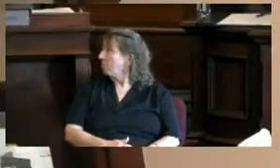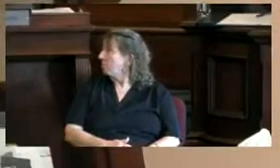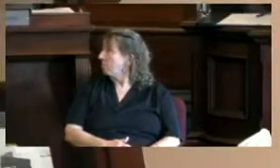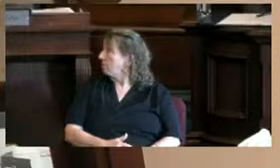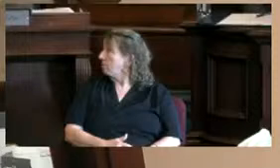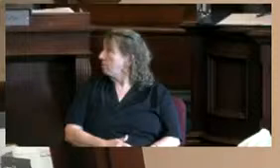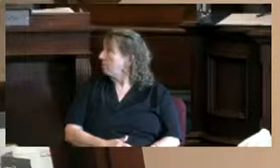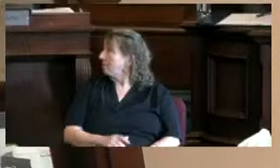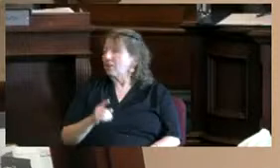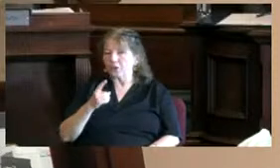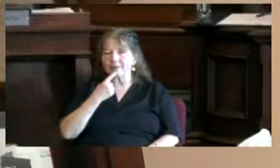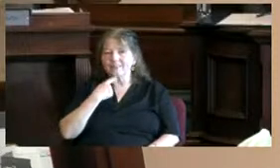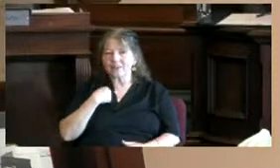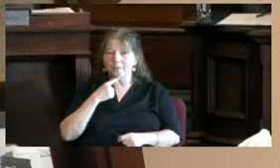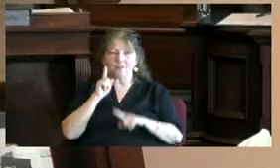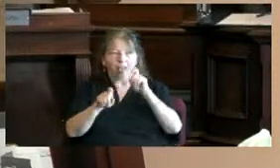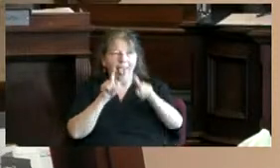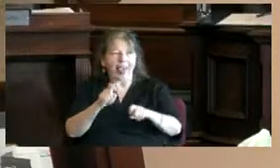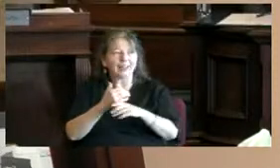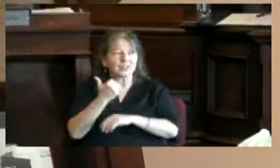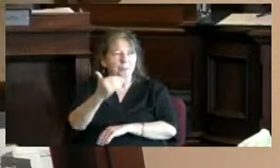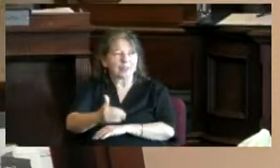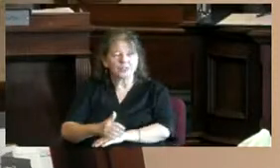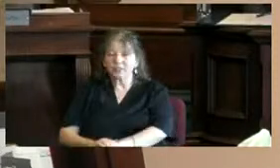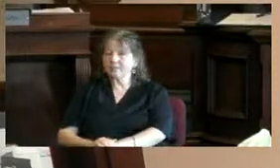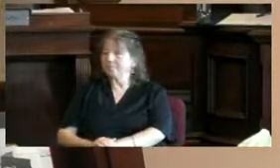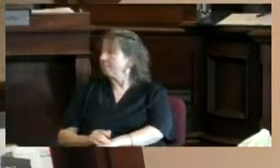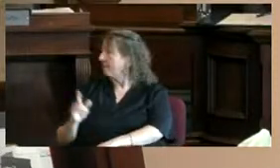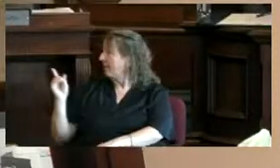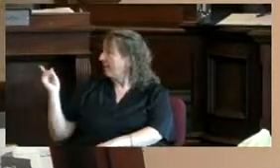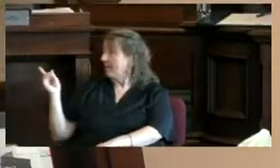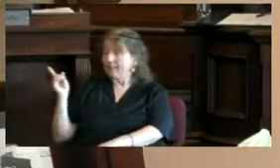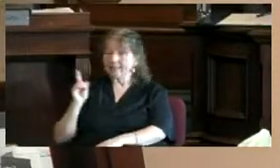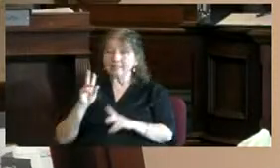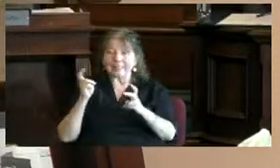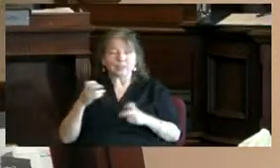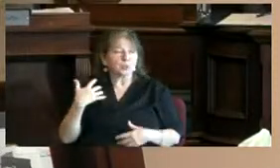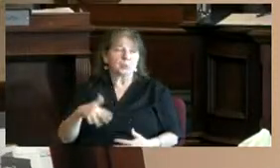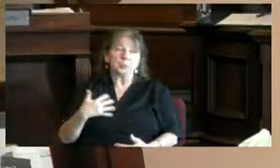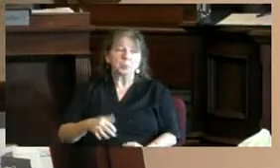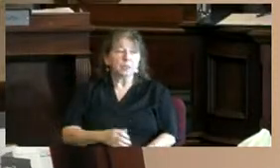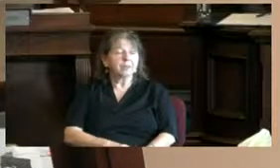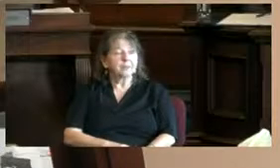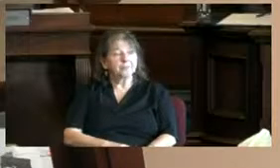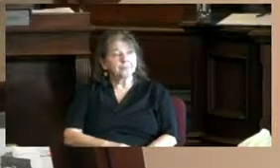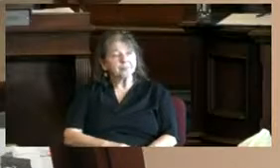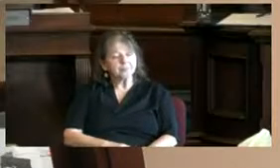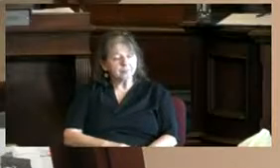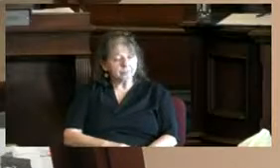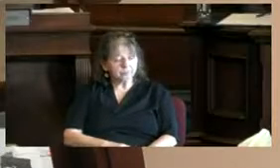off if I'm asking too many. This is a issue that is near and dear to me. So first,